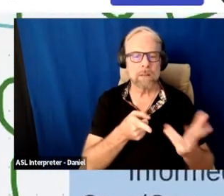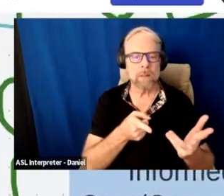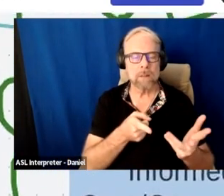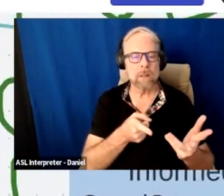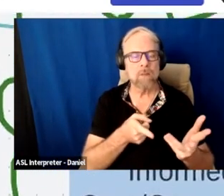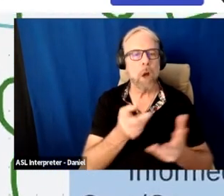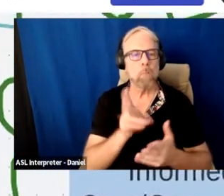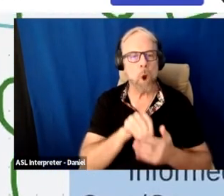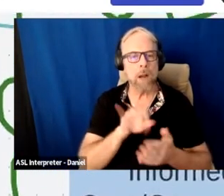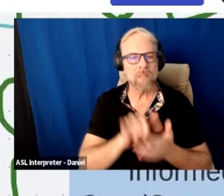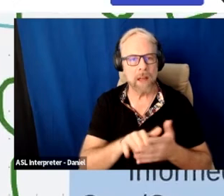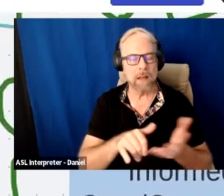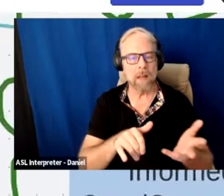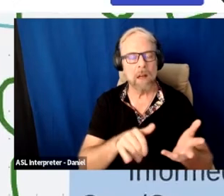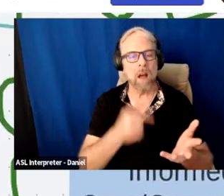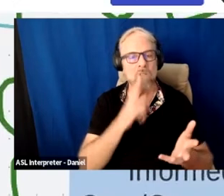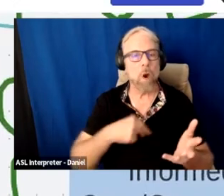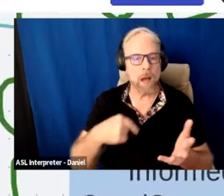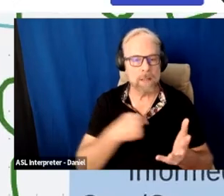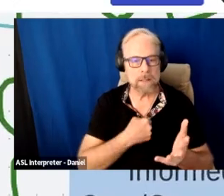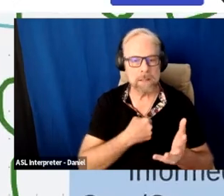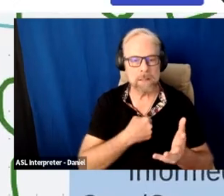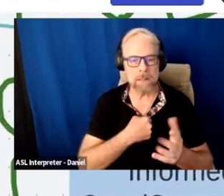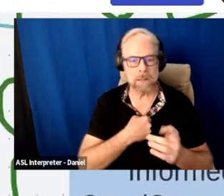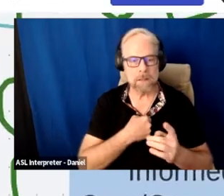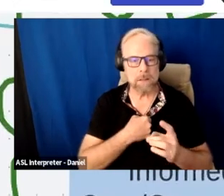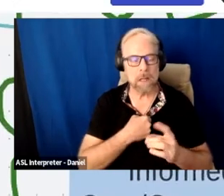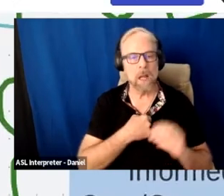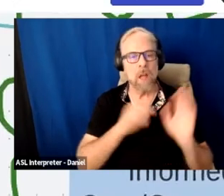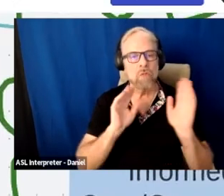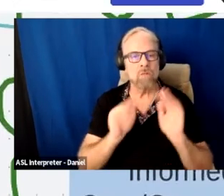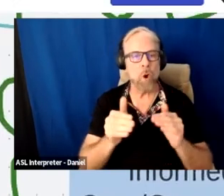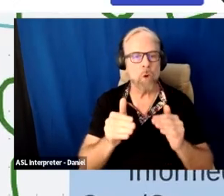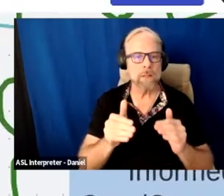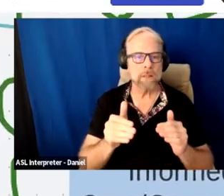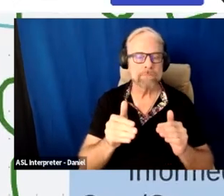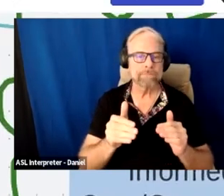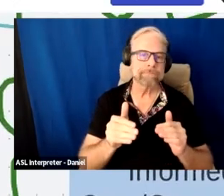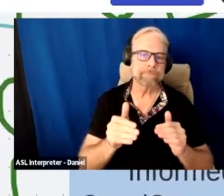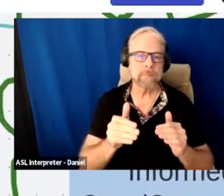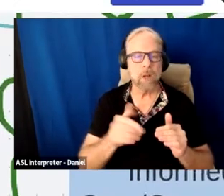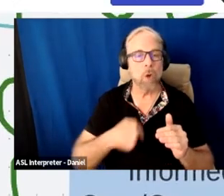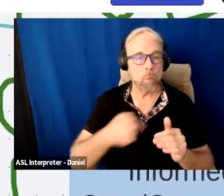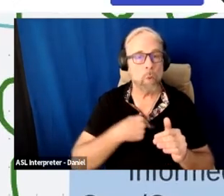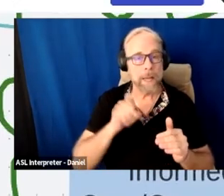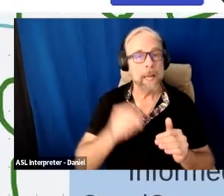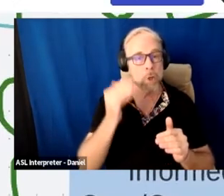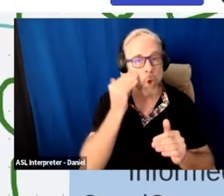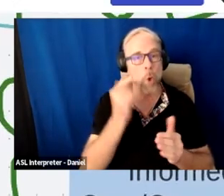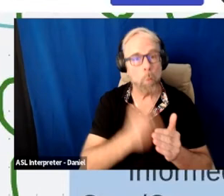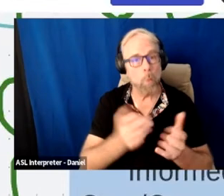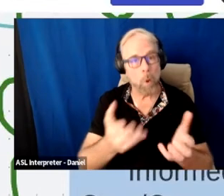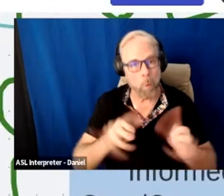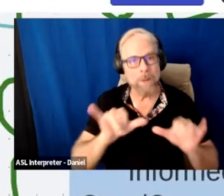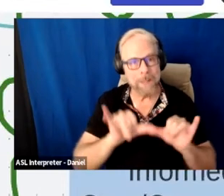were part of it for us, and the focus being, we've got to know what we want to measure